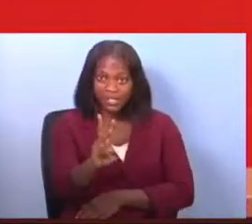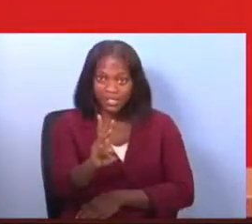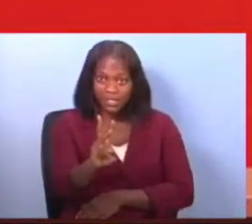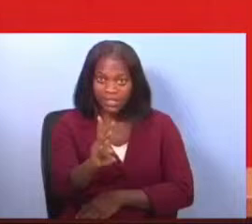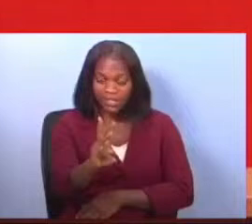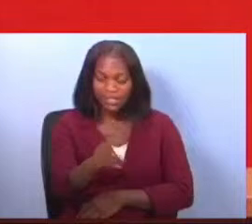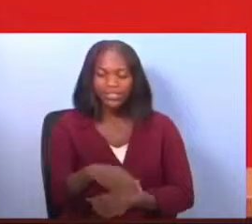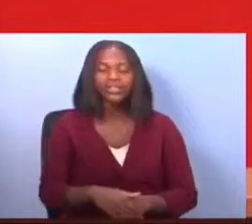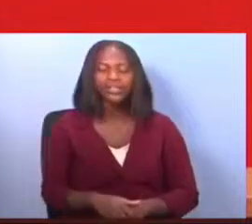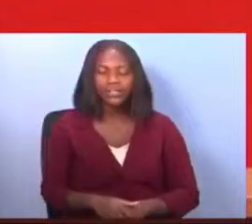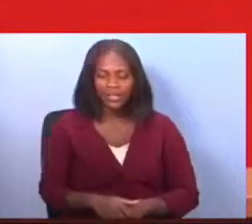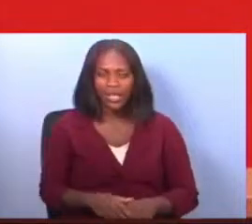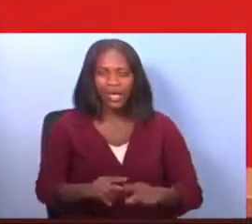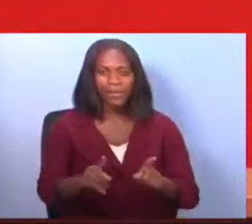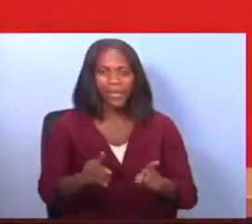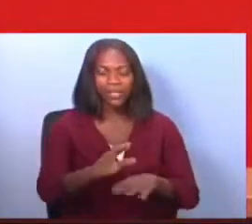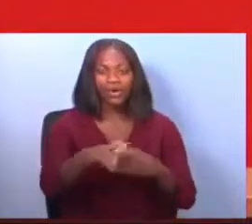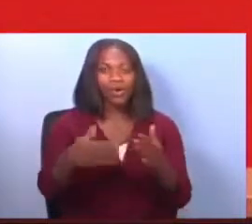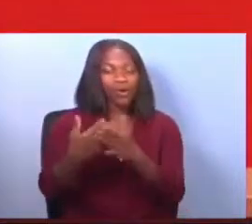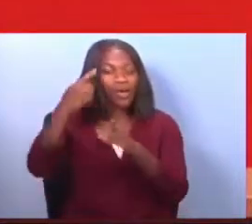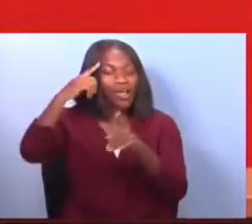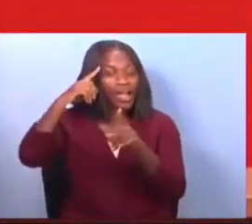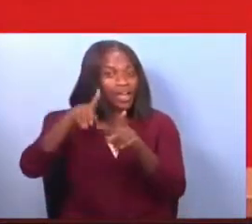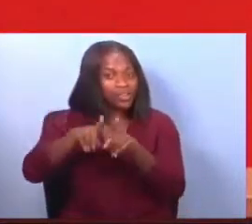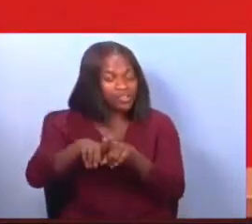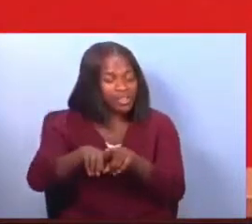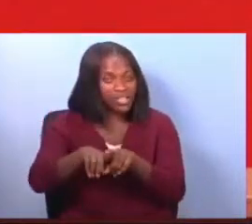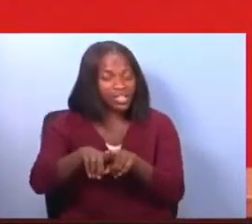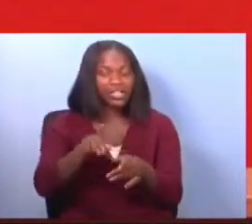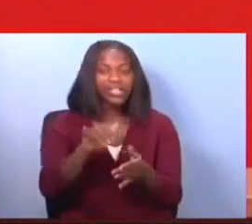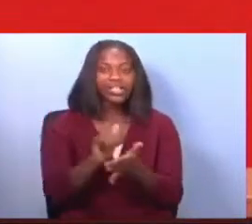is that it be adjourned to Tuesday.